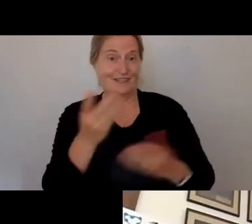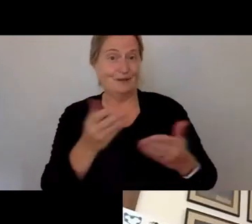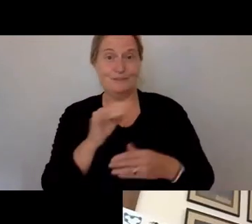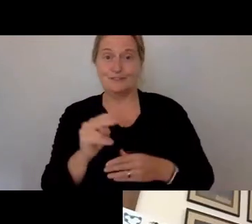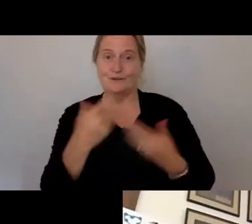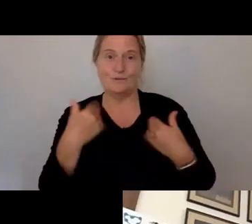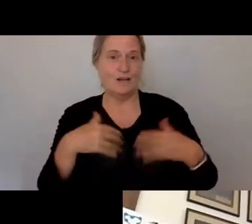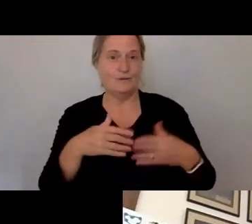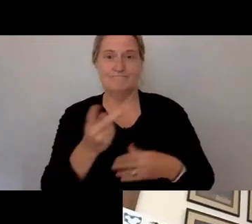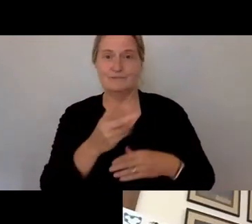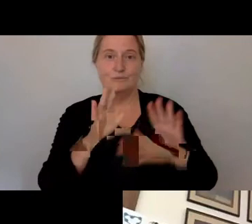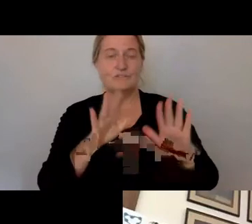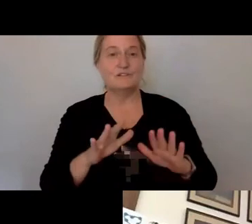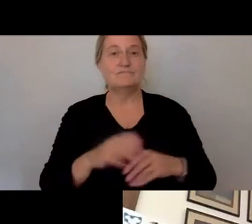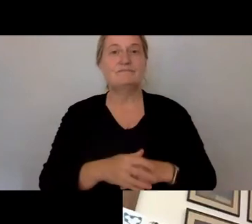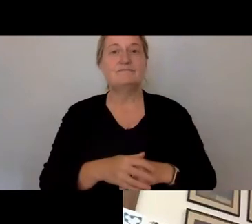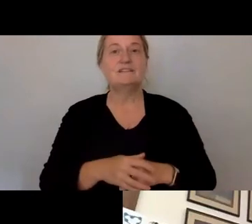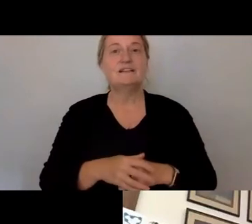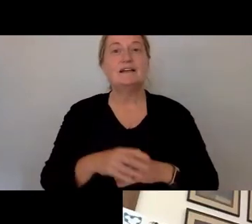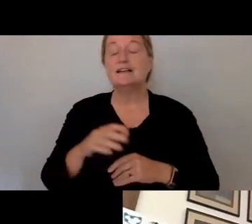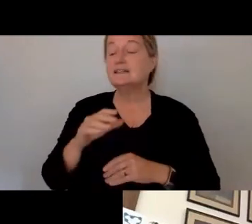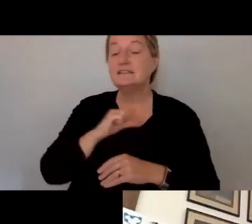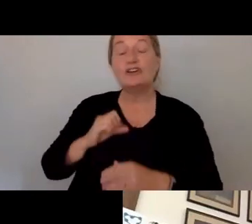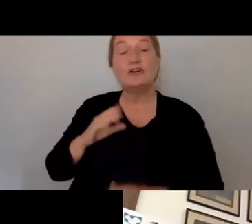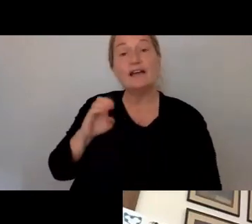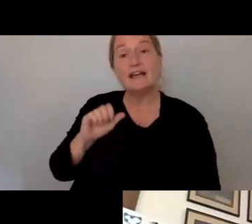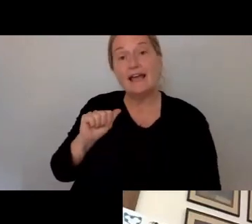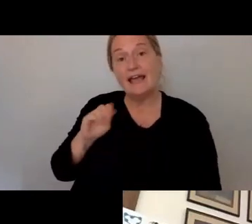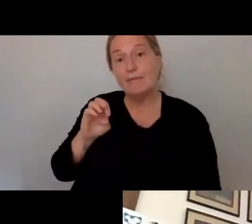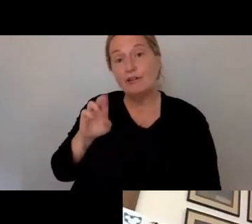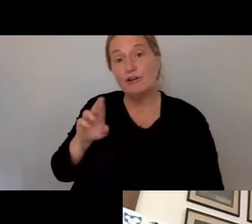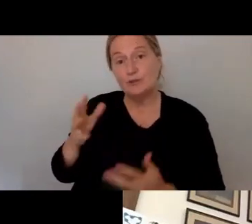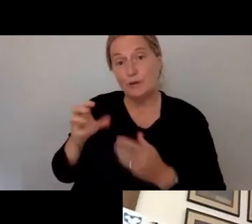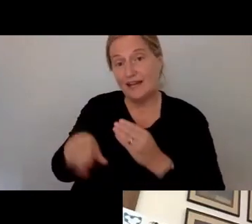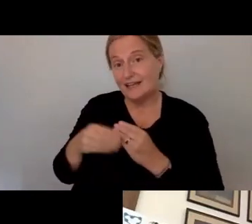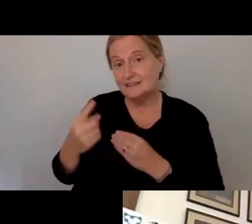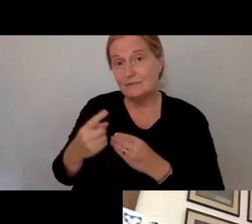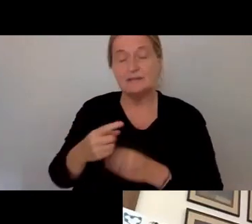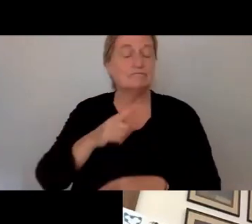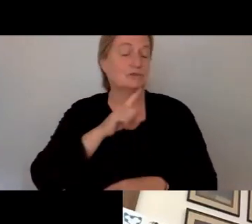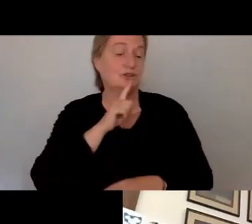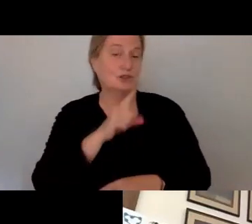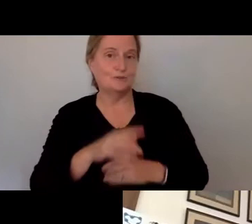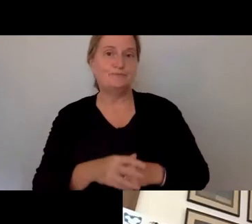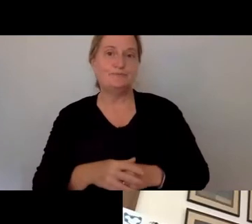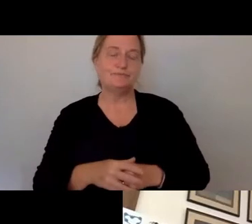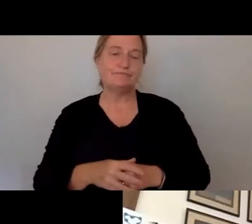touched on it. Is there anything you'd like to add? Well, sure. And, you know, if there's a term that unites